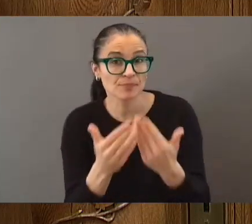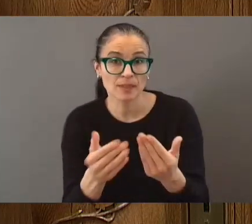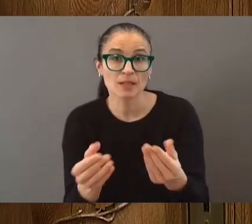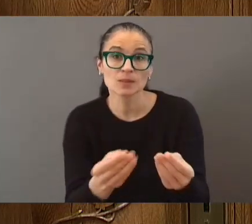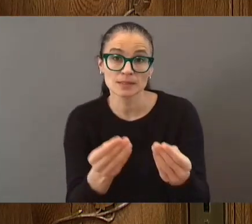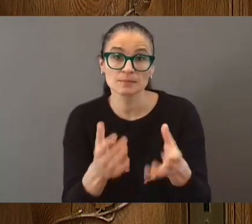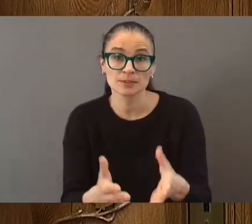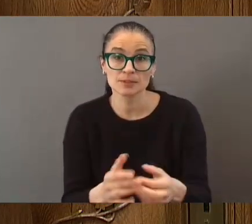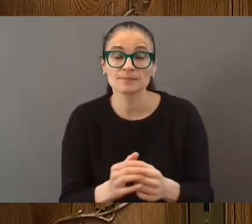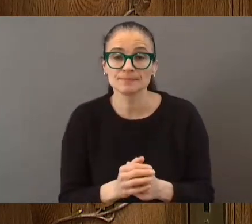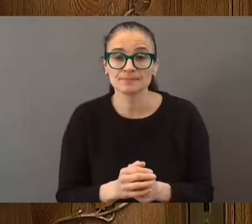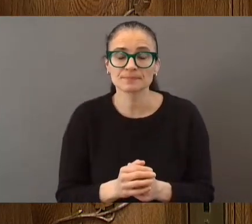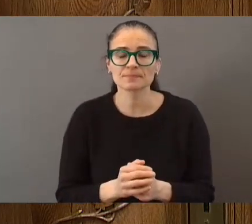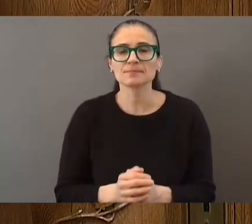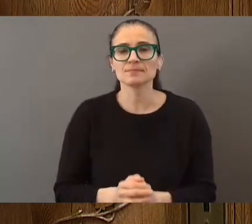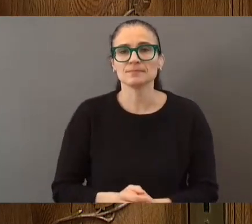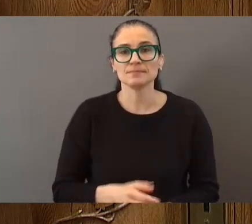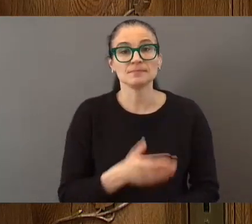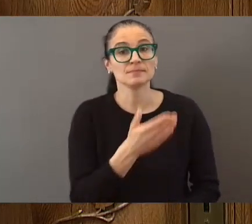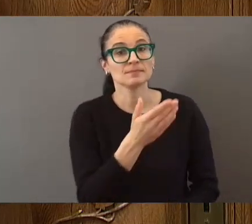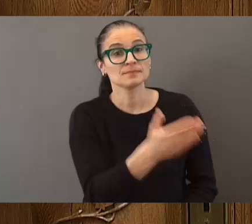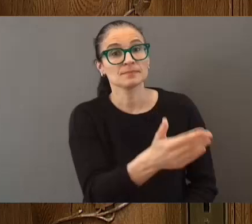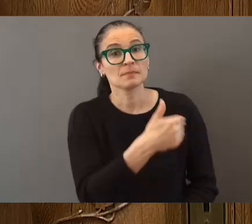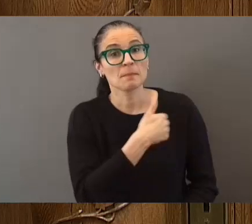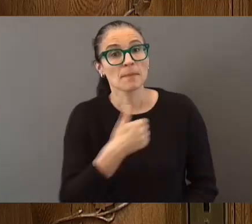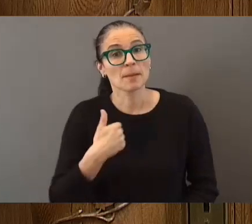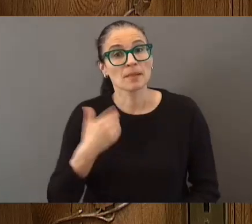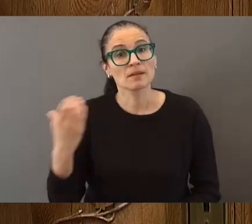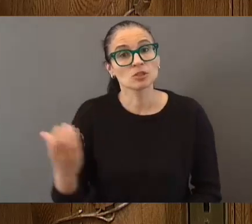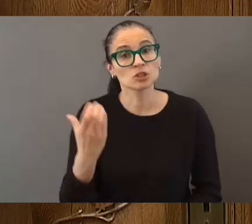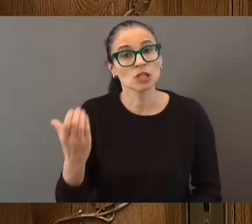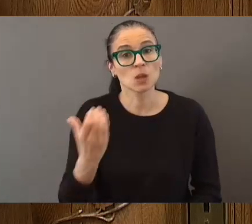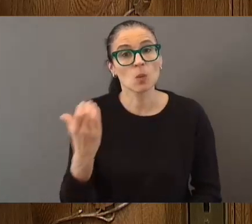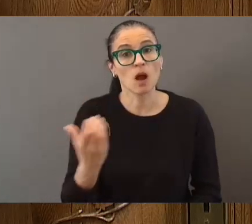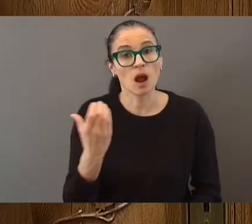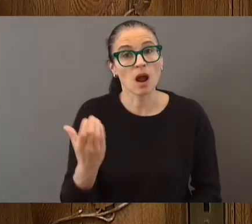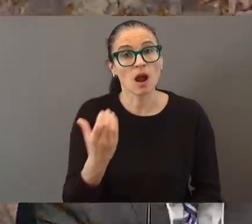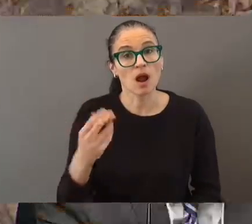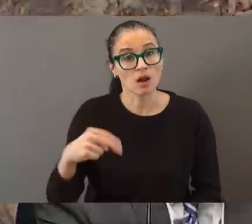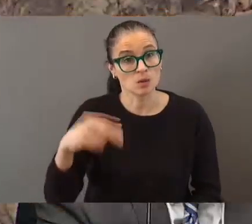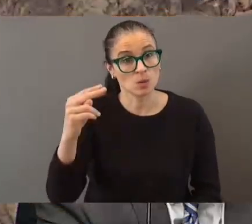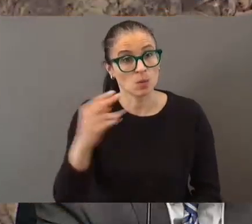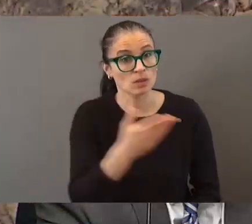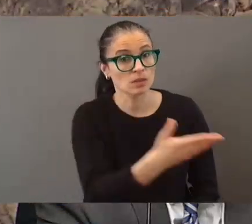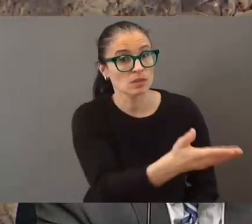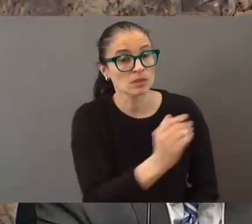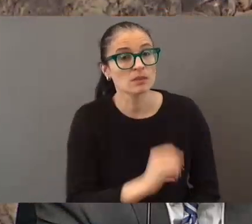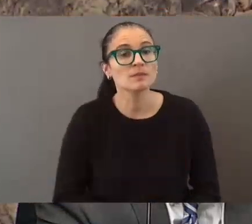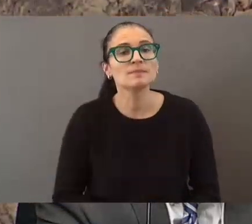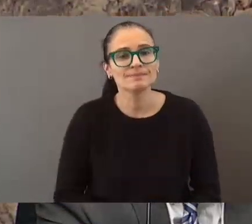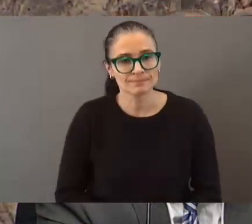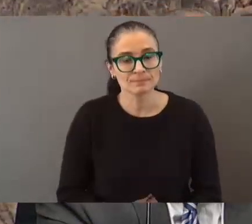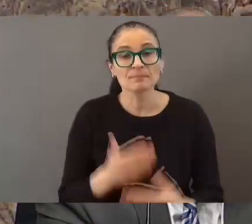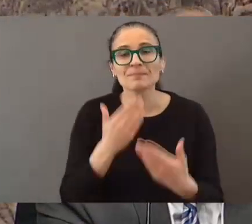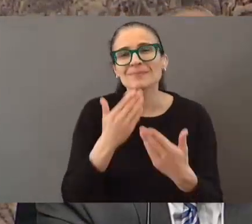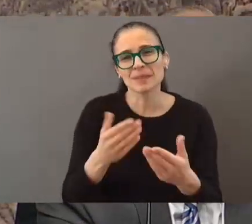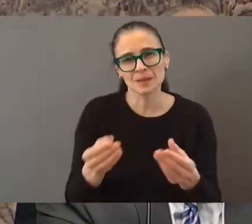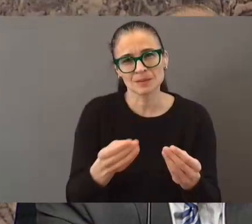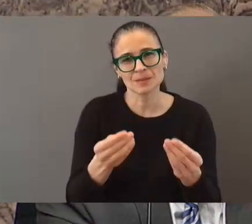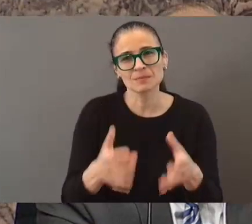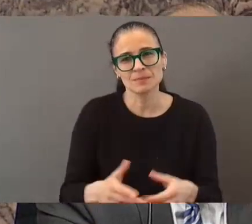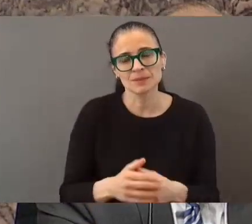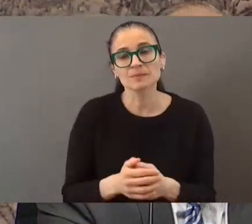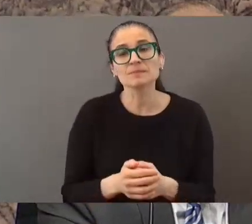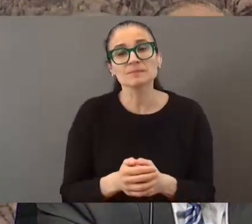Member for Chilliwack North. Thank you, Mr. Speaker. Des Sumang runs Alpine Refrigeration